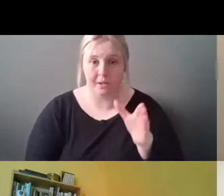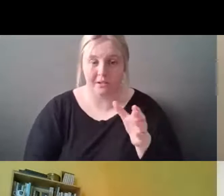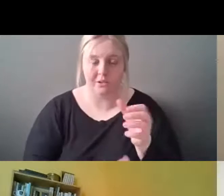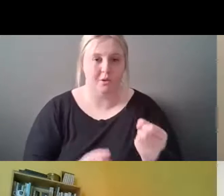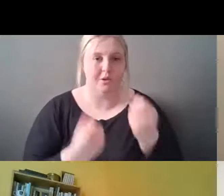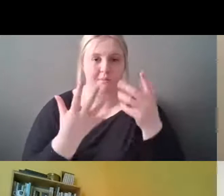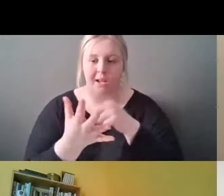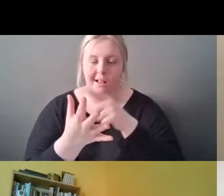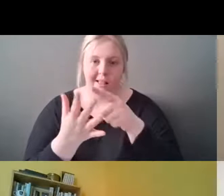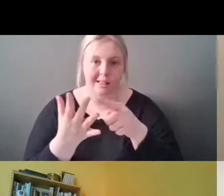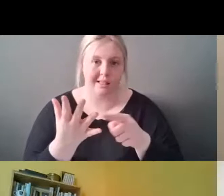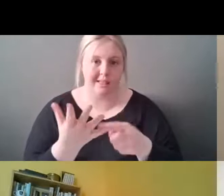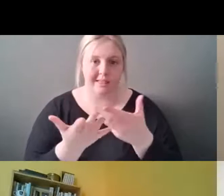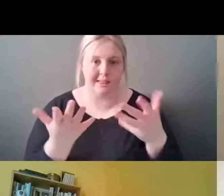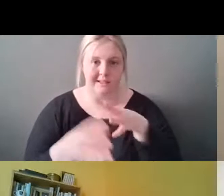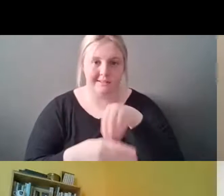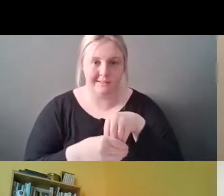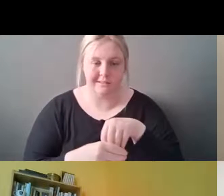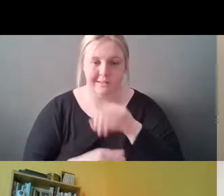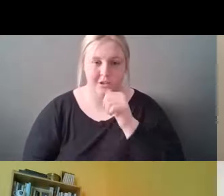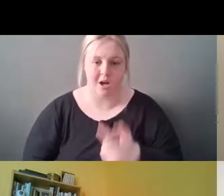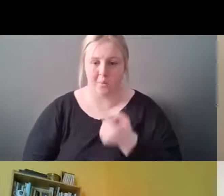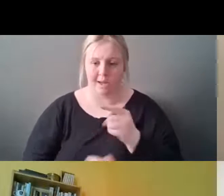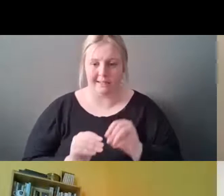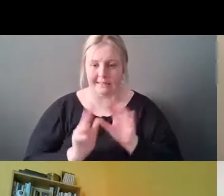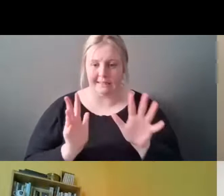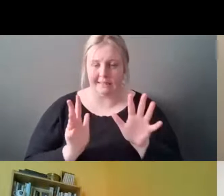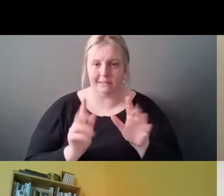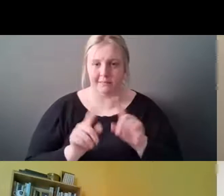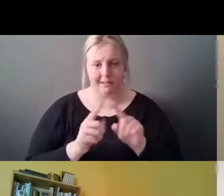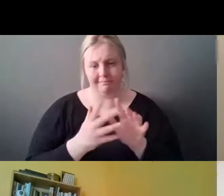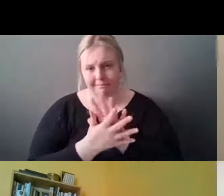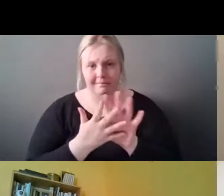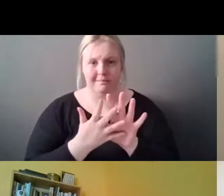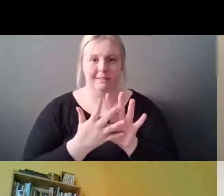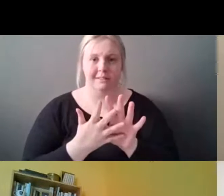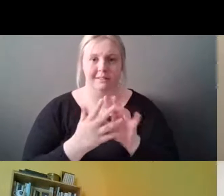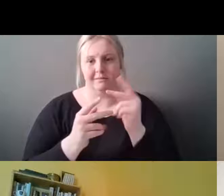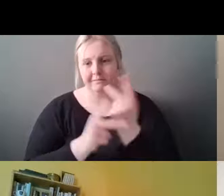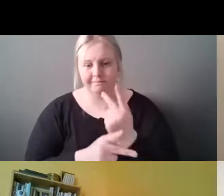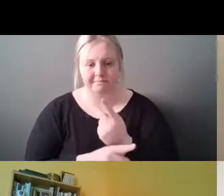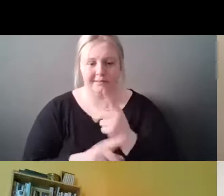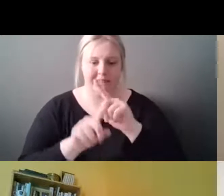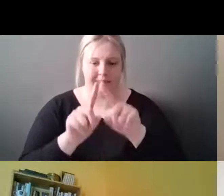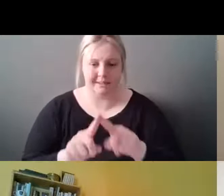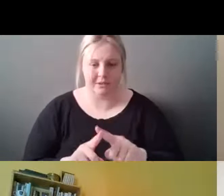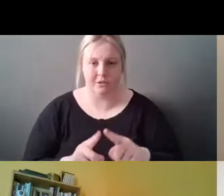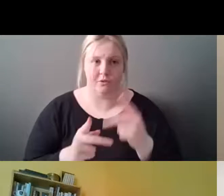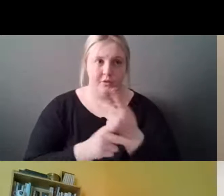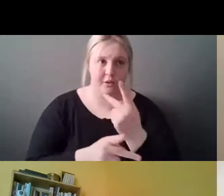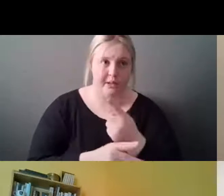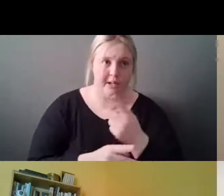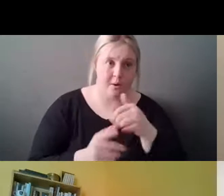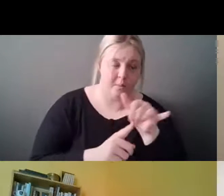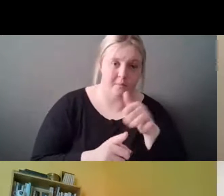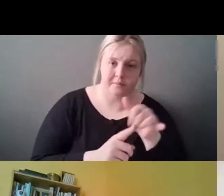So all those things need to be factored in and considered when, in fact, we're targeting bullying